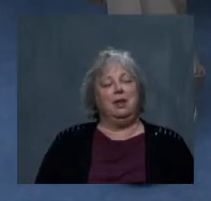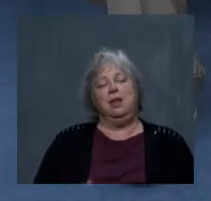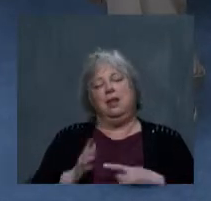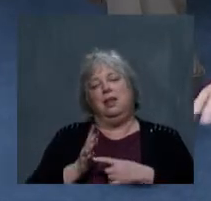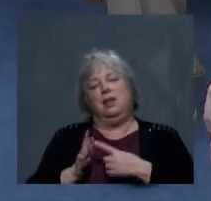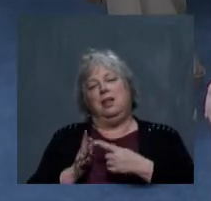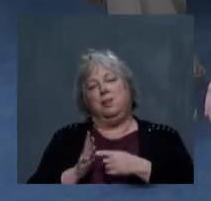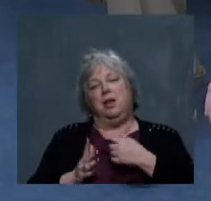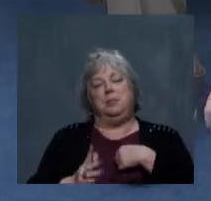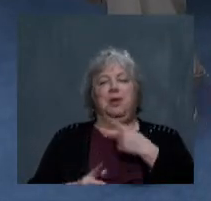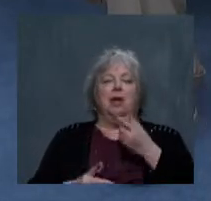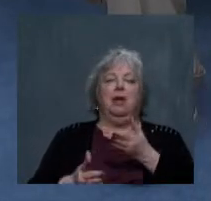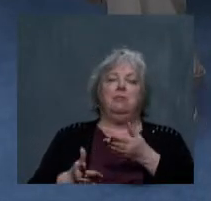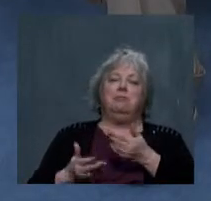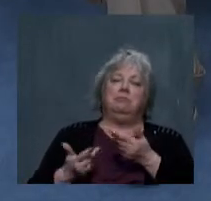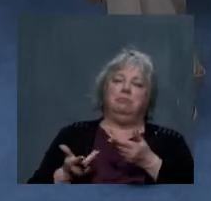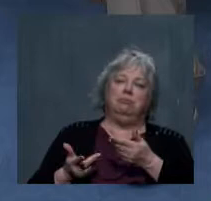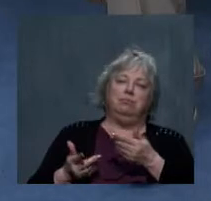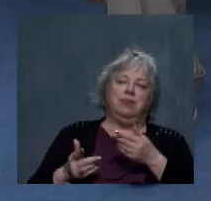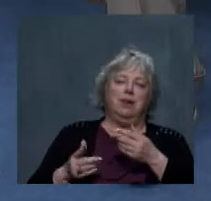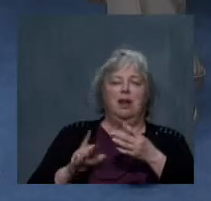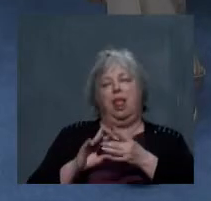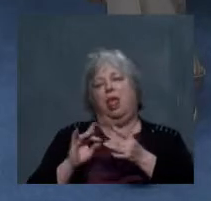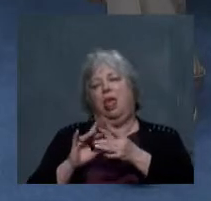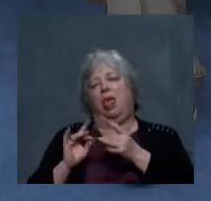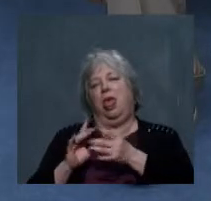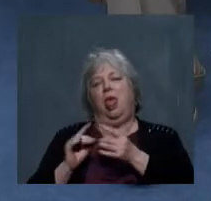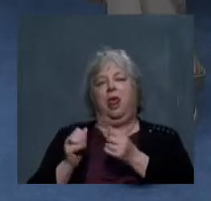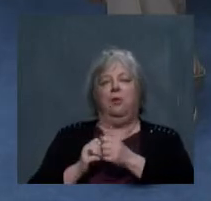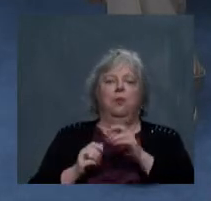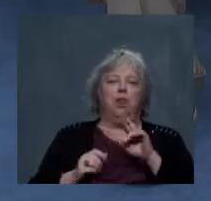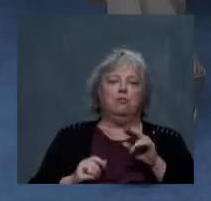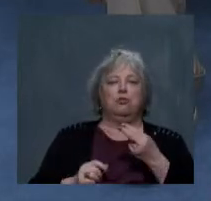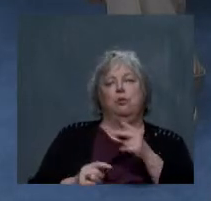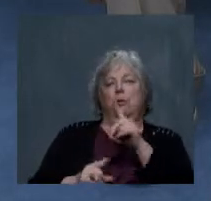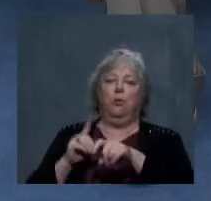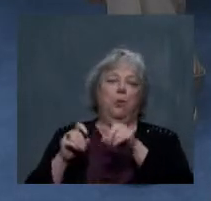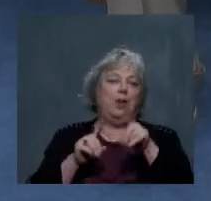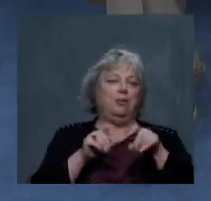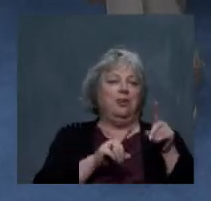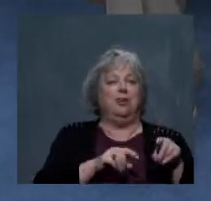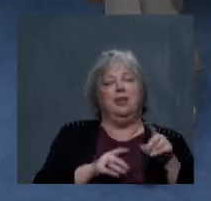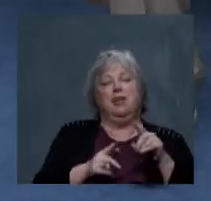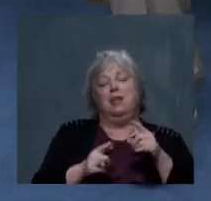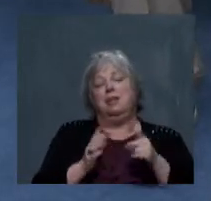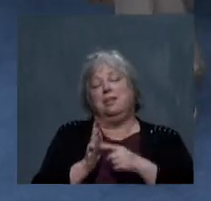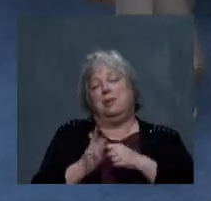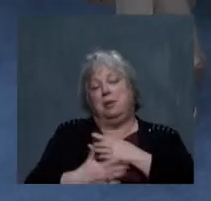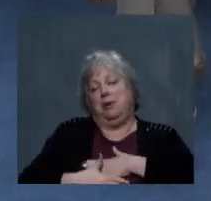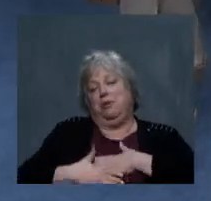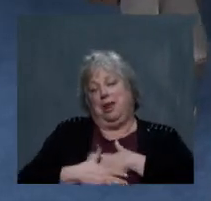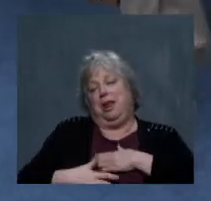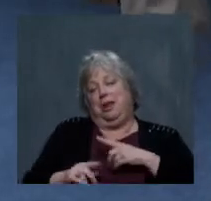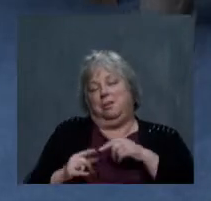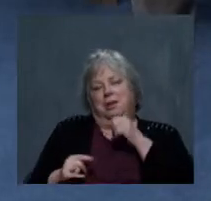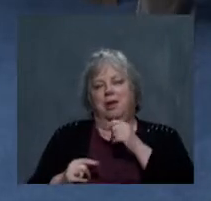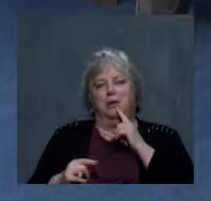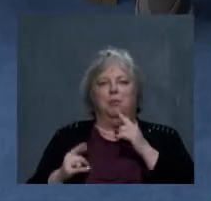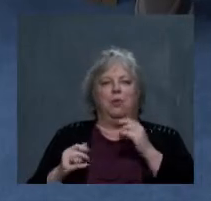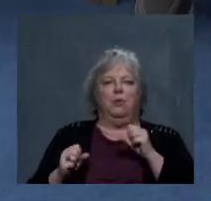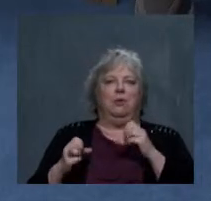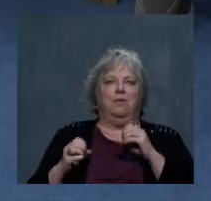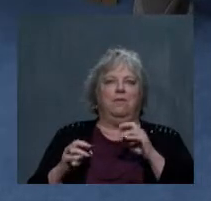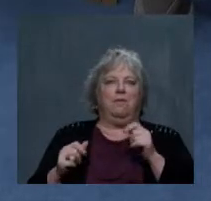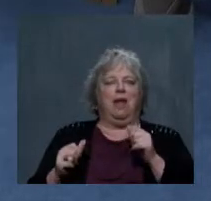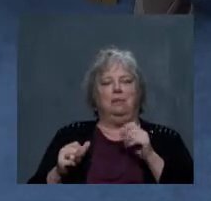do, which are often entertaining and more often not, the hour is growing late, and I'm going to immediately defer to Mr.